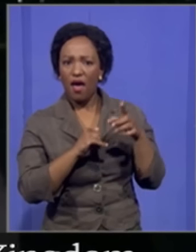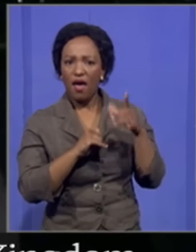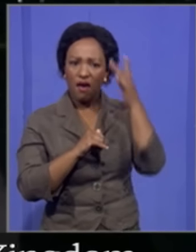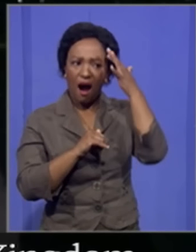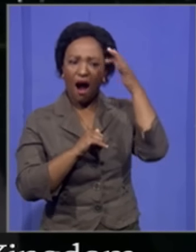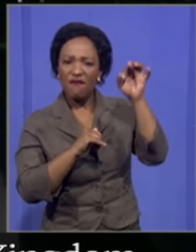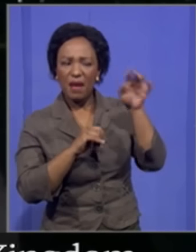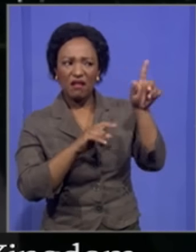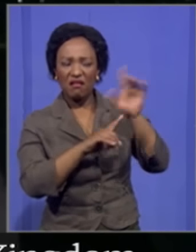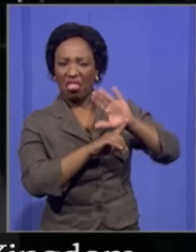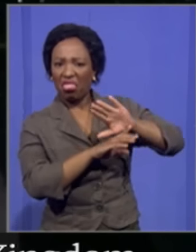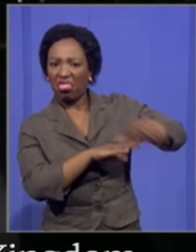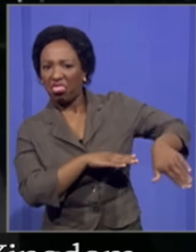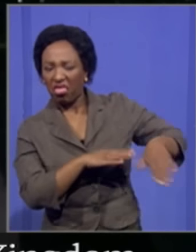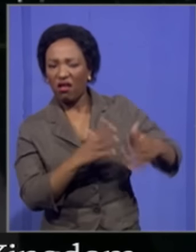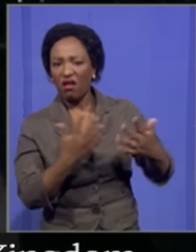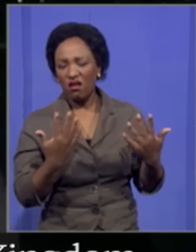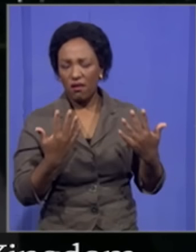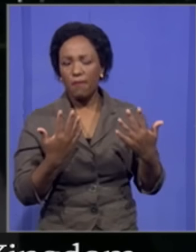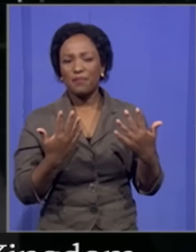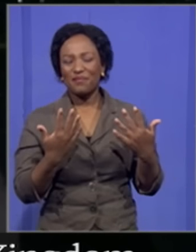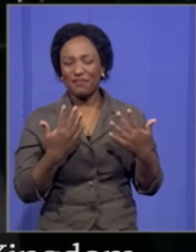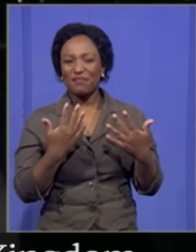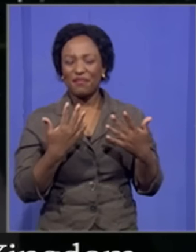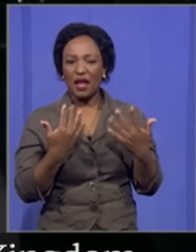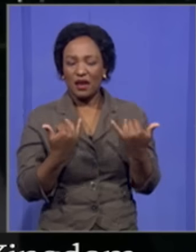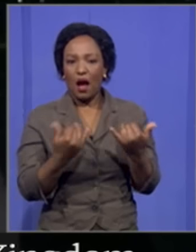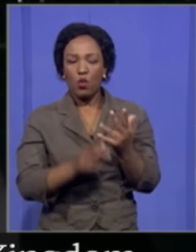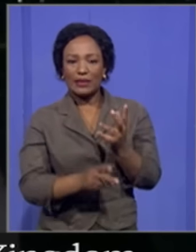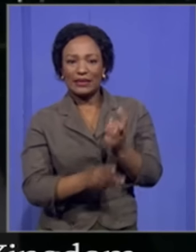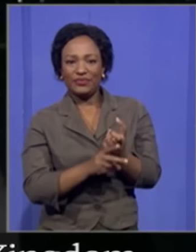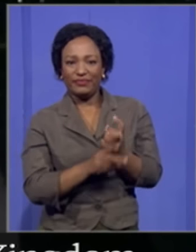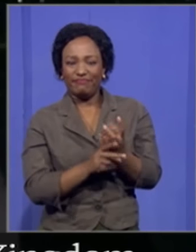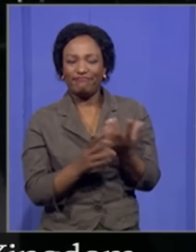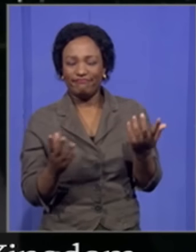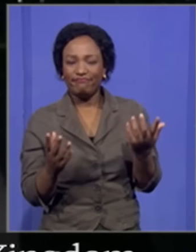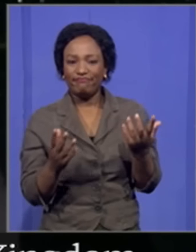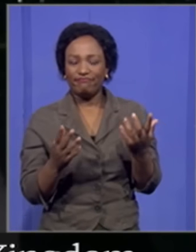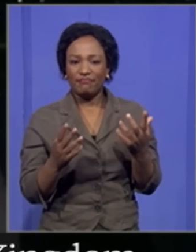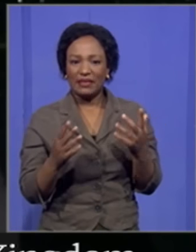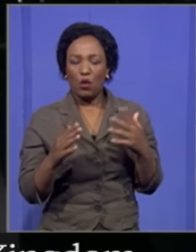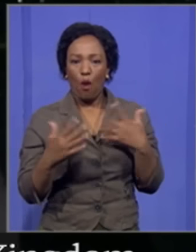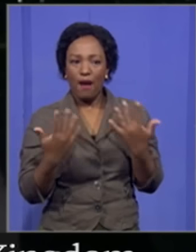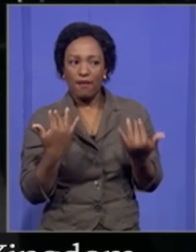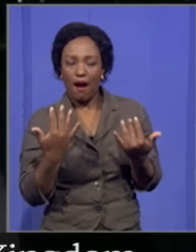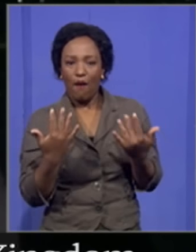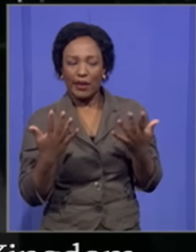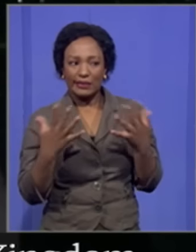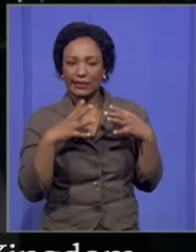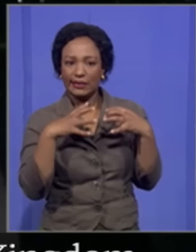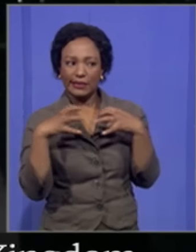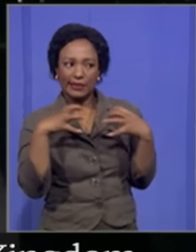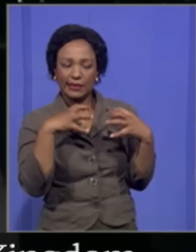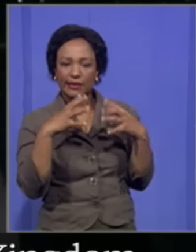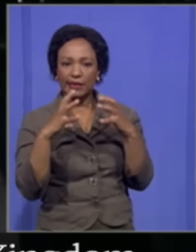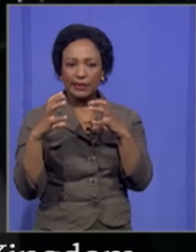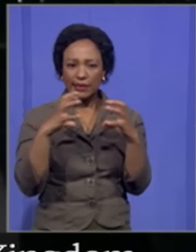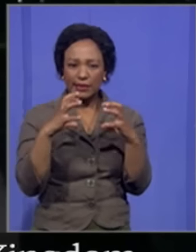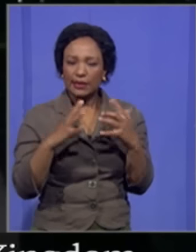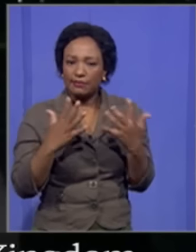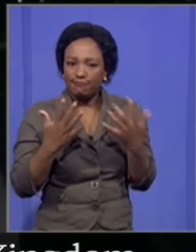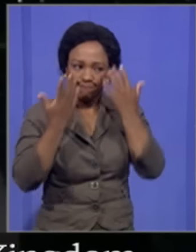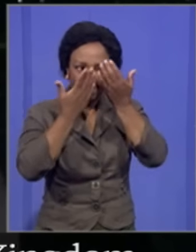ya DRC. Jwale ho batla ho ba boima jwale hore ebe tsitsipano ke e kakang le hore mohlomong naha